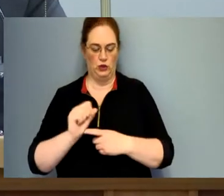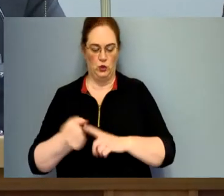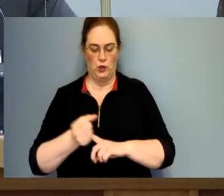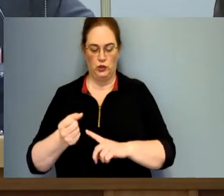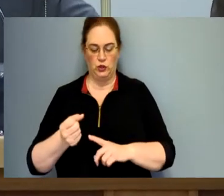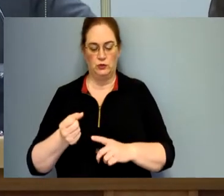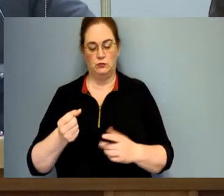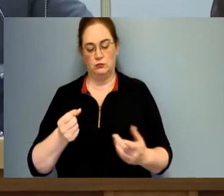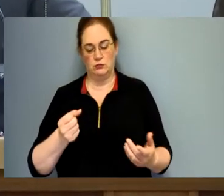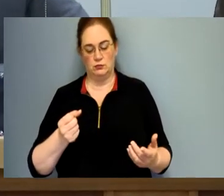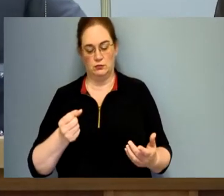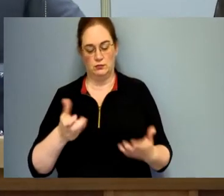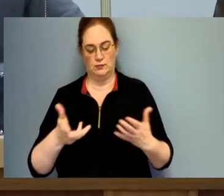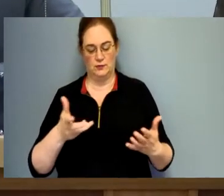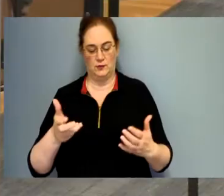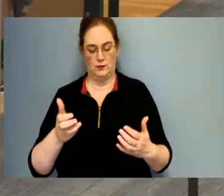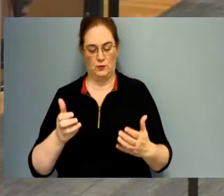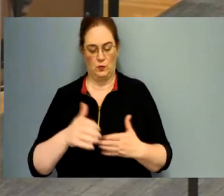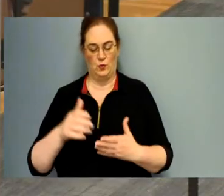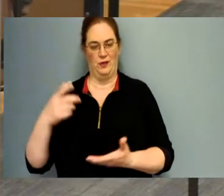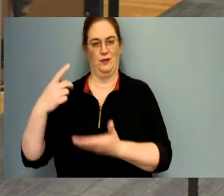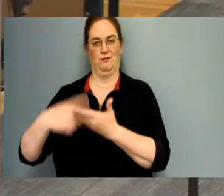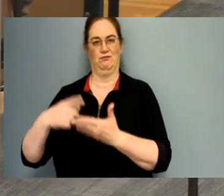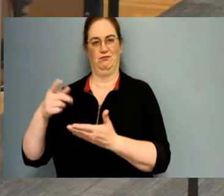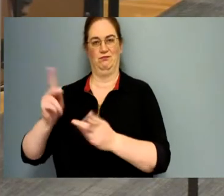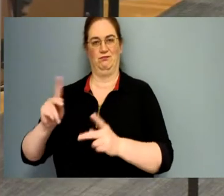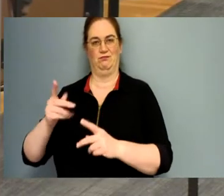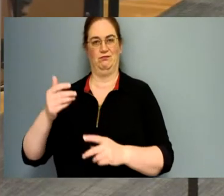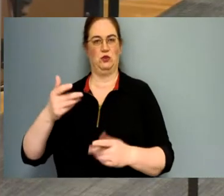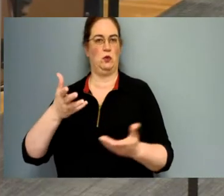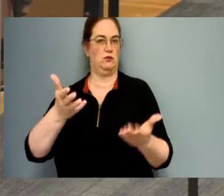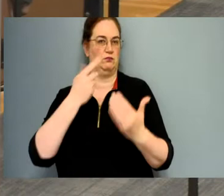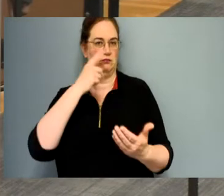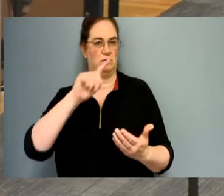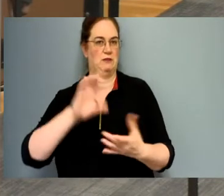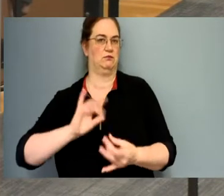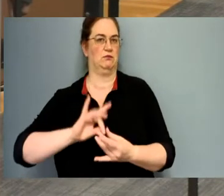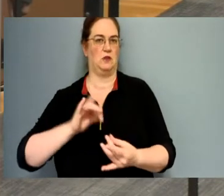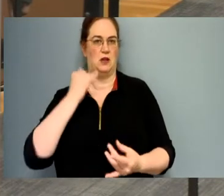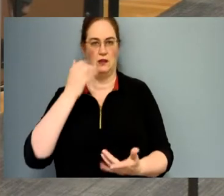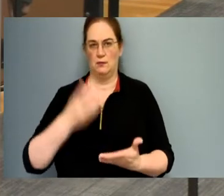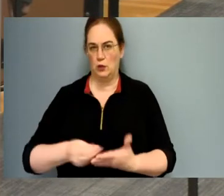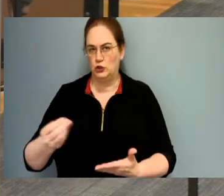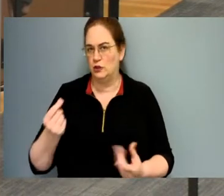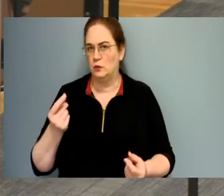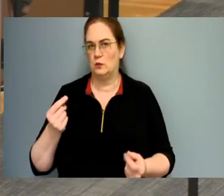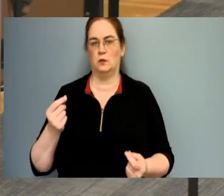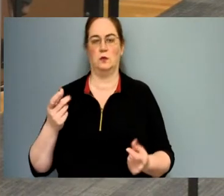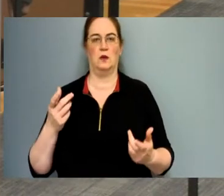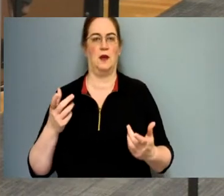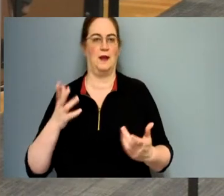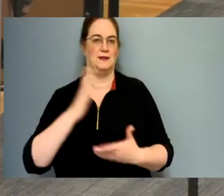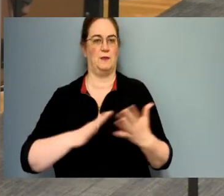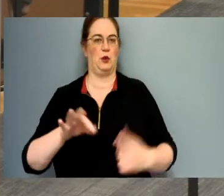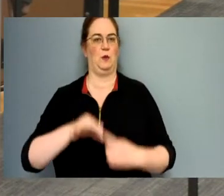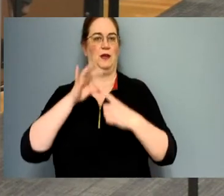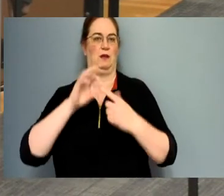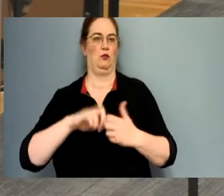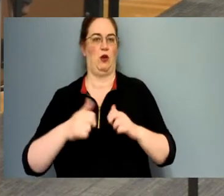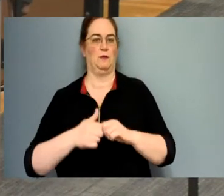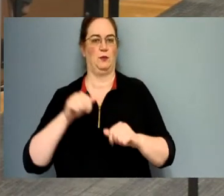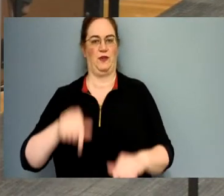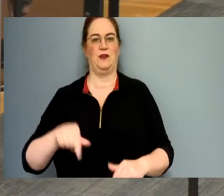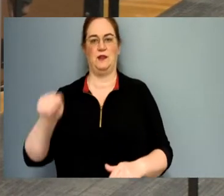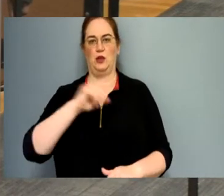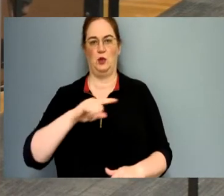the president judge a little earlier, just give an idea of what the purchase is and some of the unique problems with this